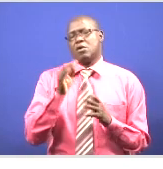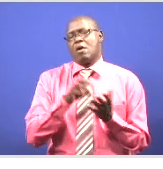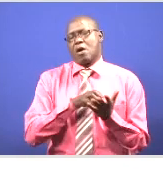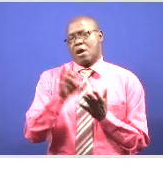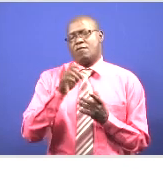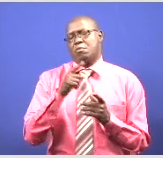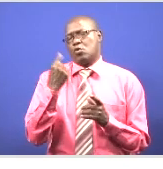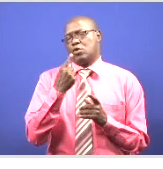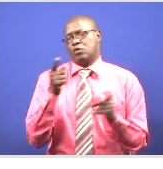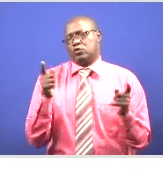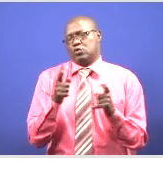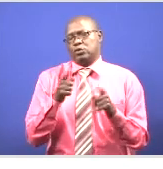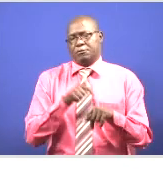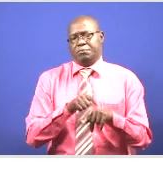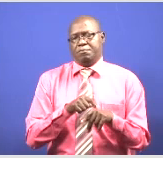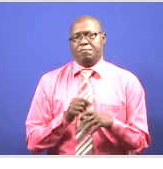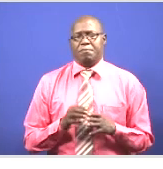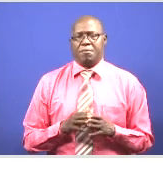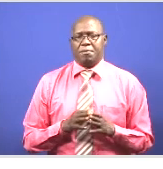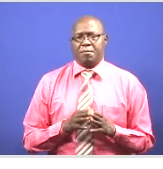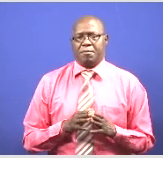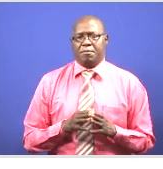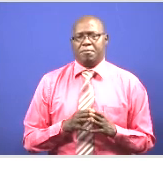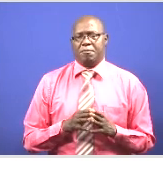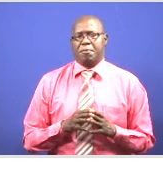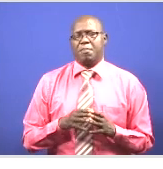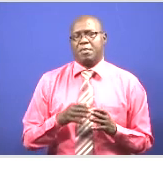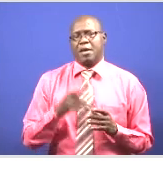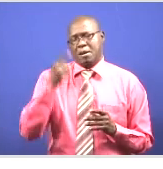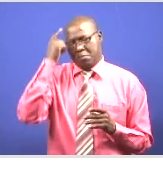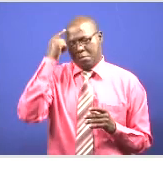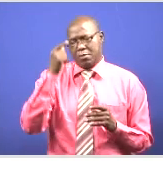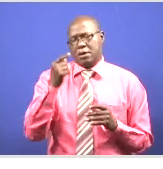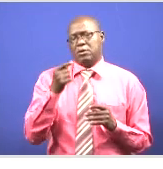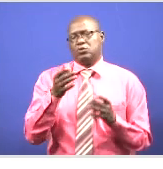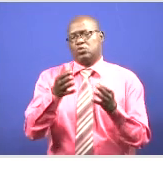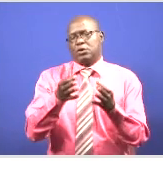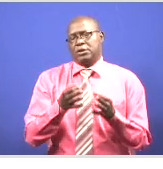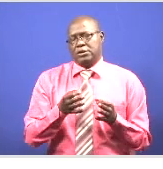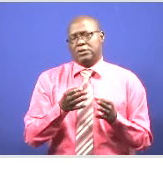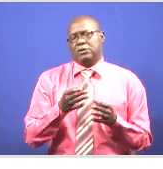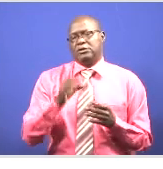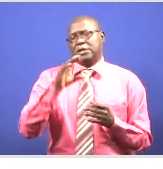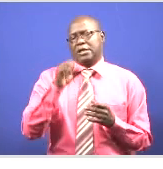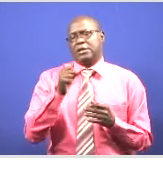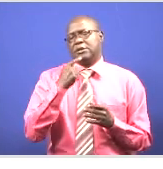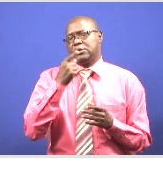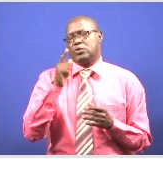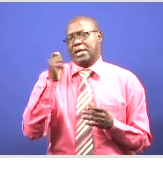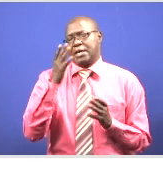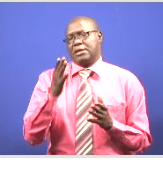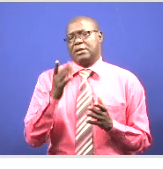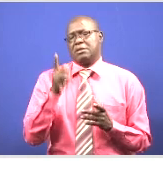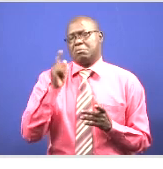season, you know? Because I remember the Treasury CS. Yes. In an event last week, he told Kenyans to brace themselves